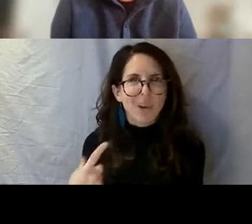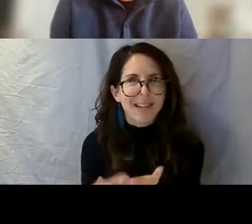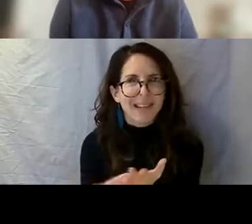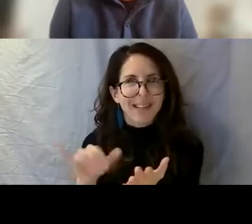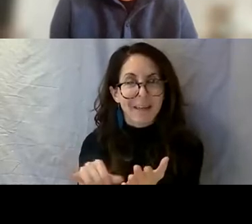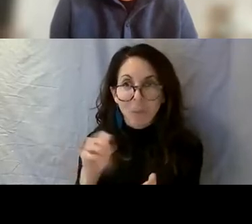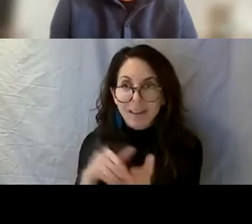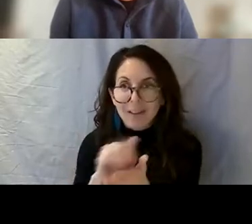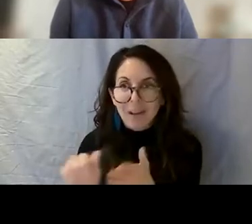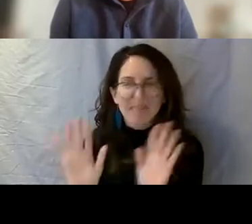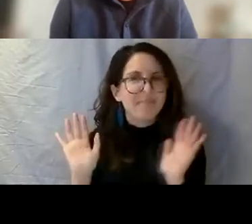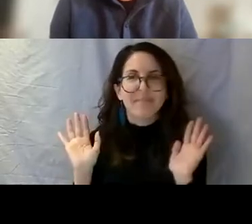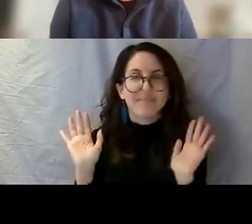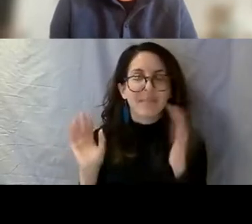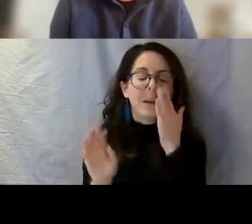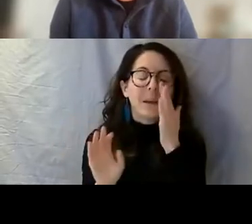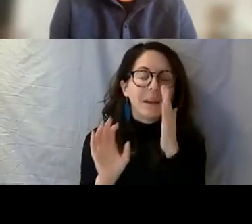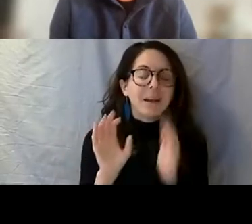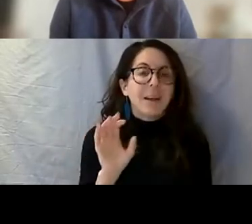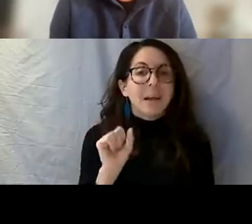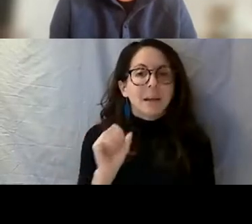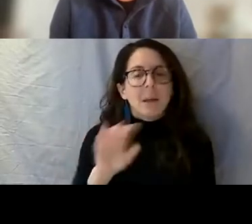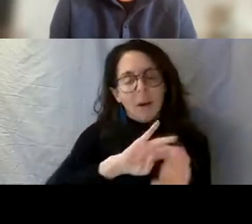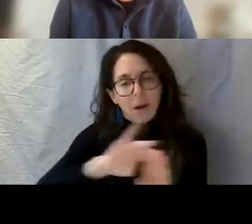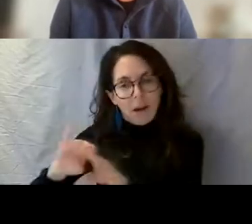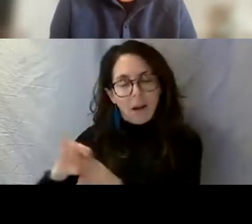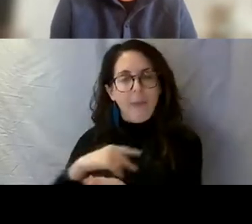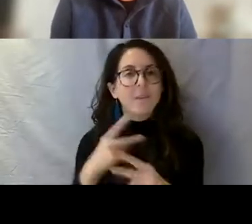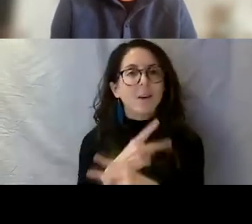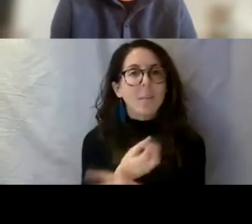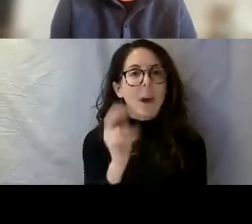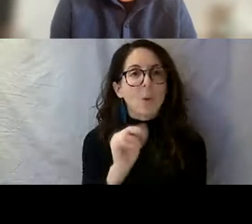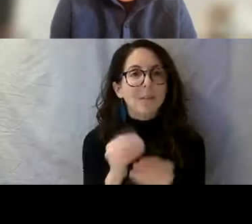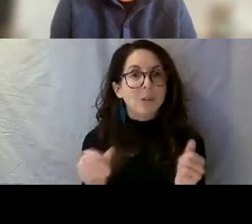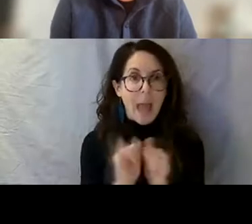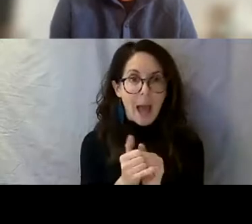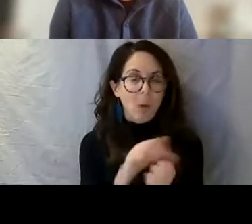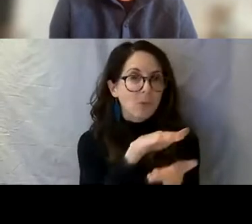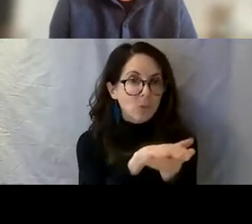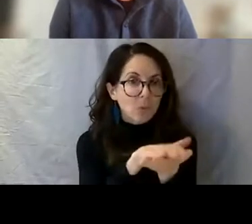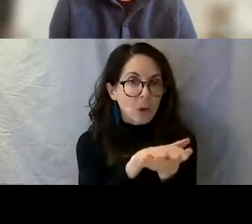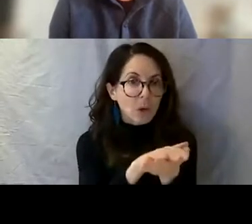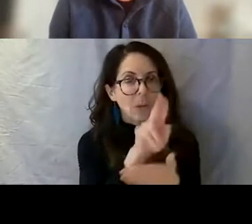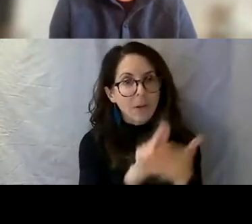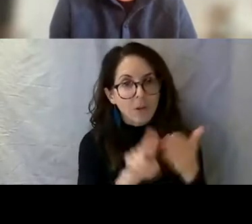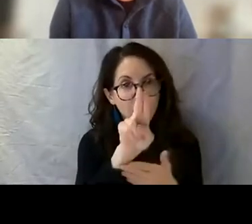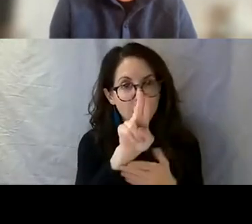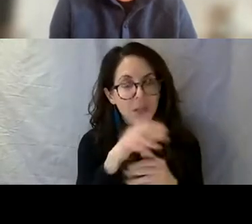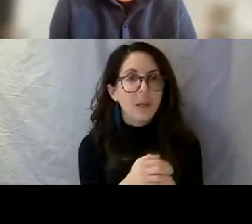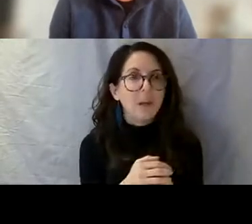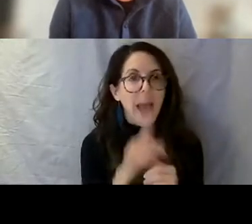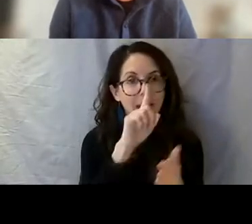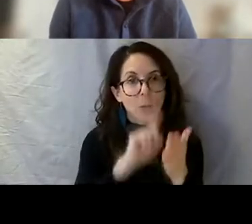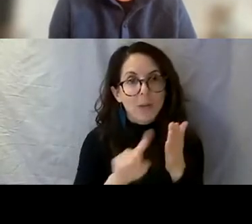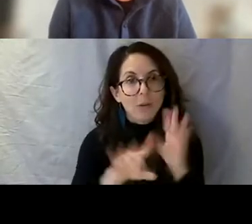me. And so I found my own solution through academia and kind of the granting research